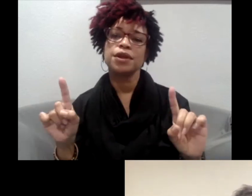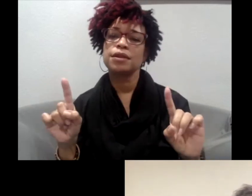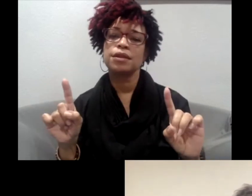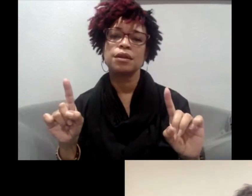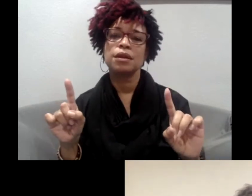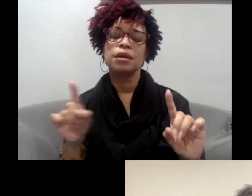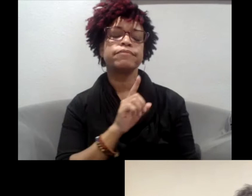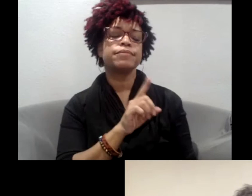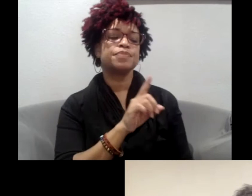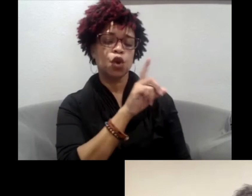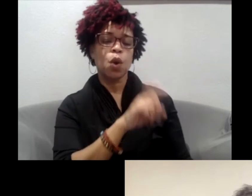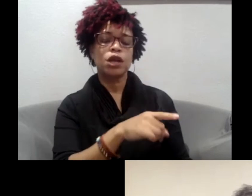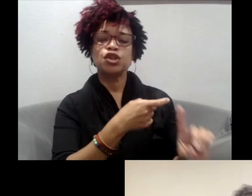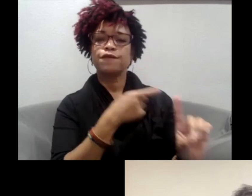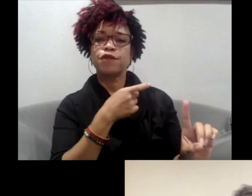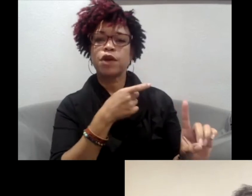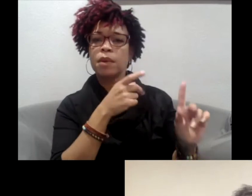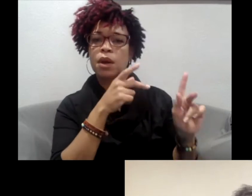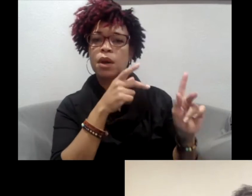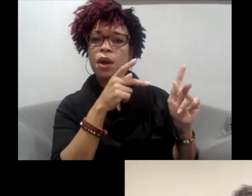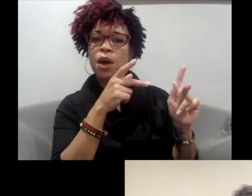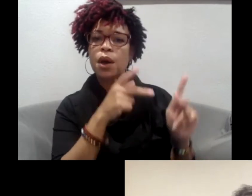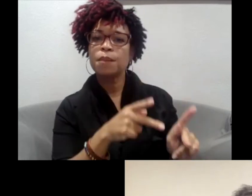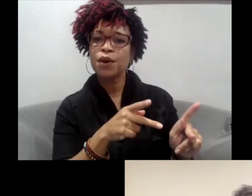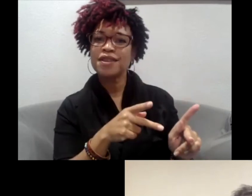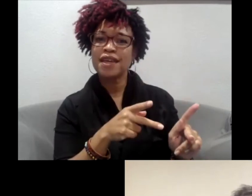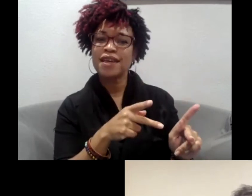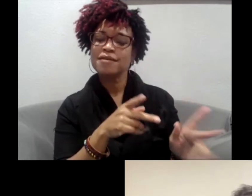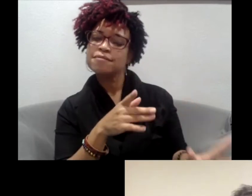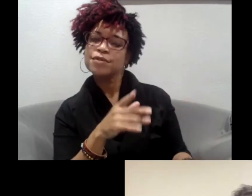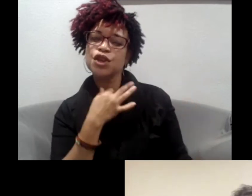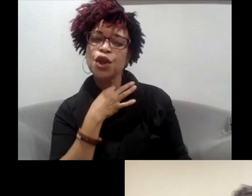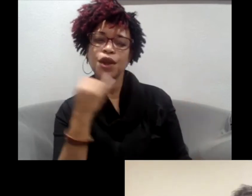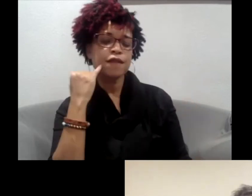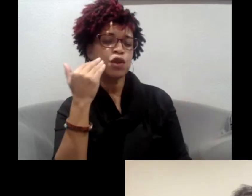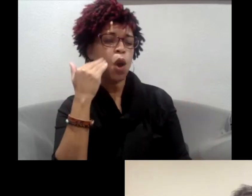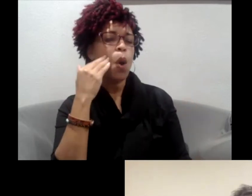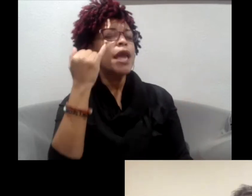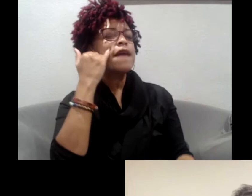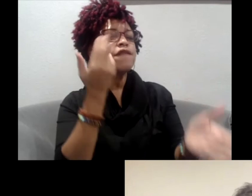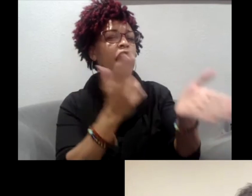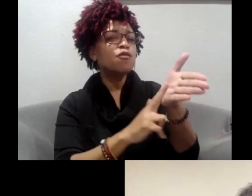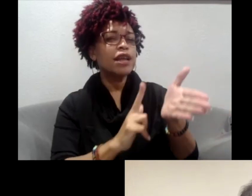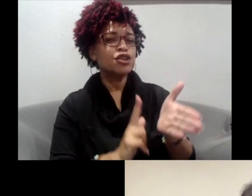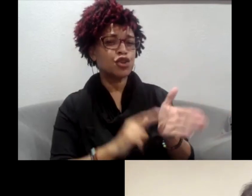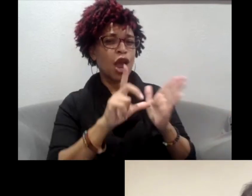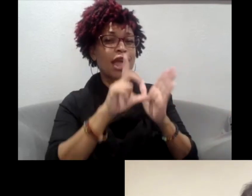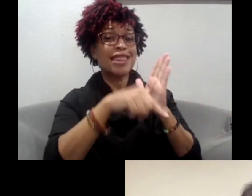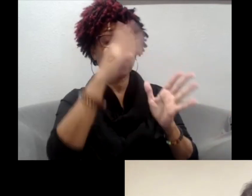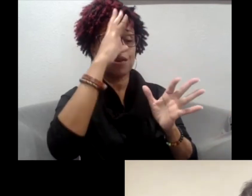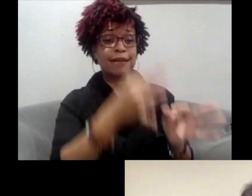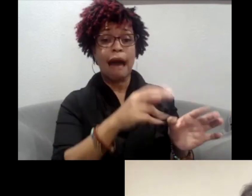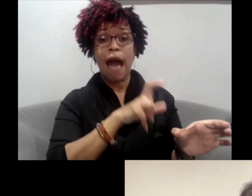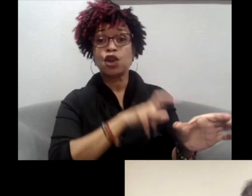This is a question from someone who should know the answer to this question. If I register and later decide to